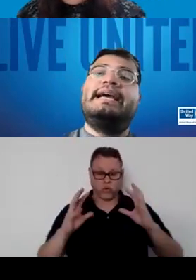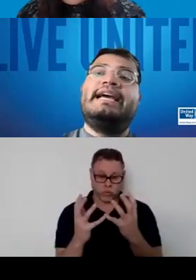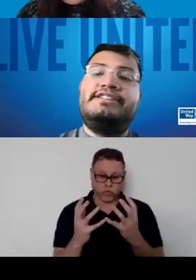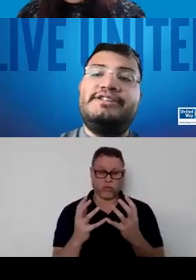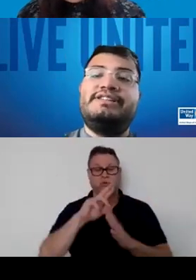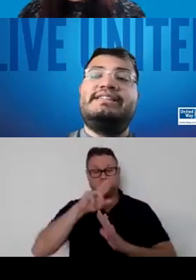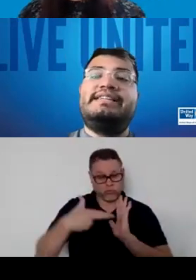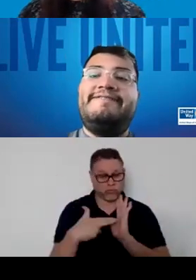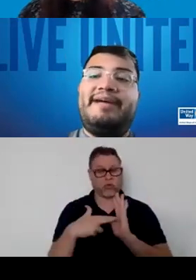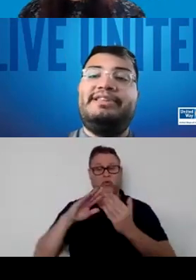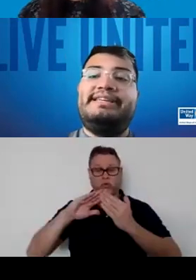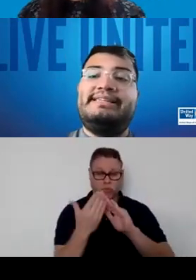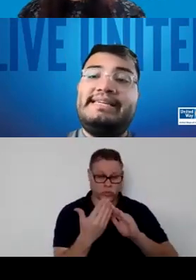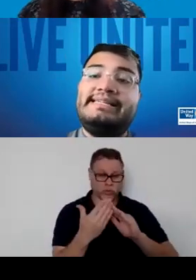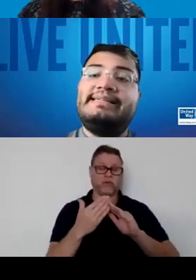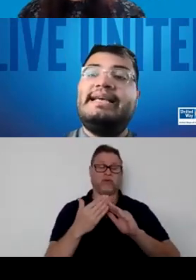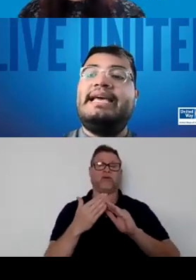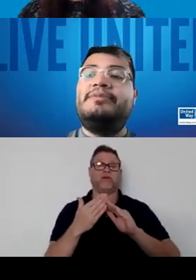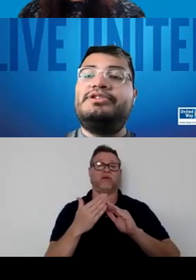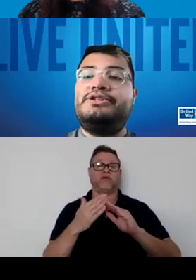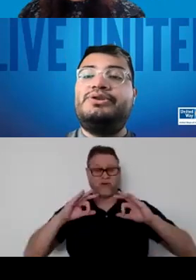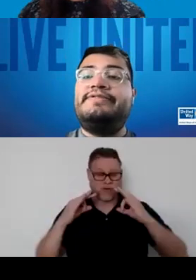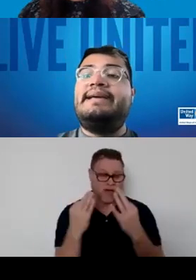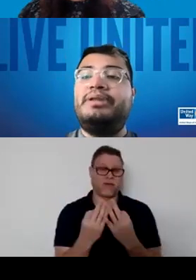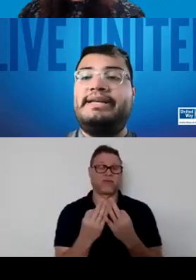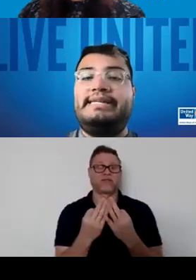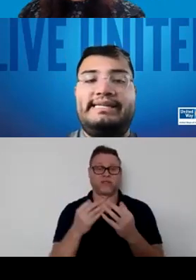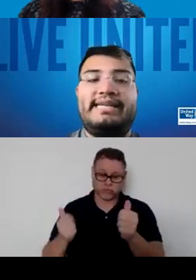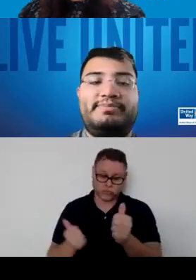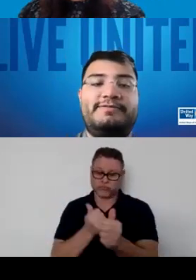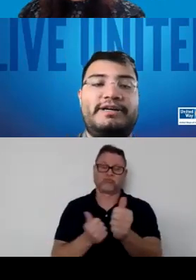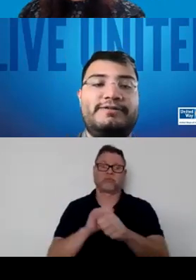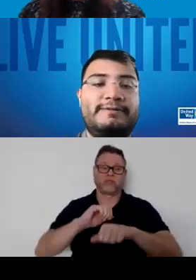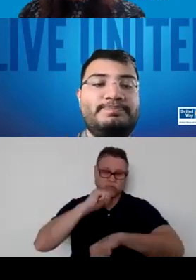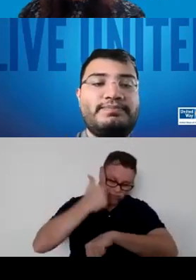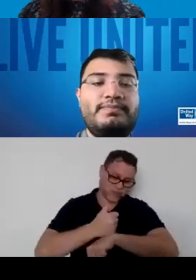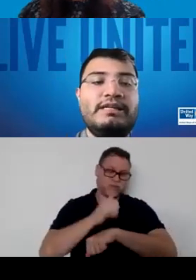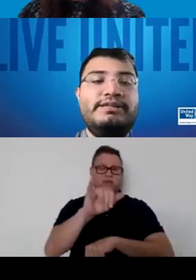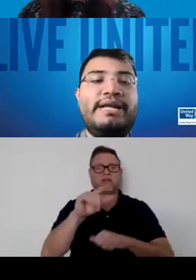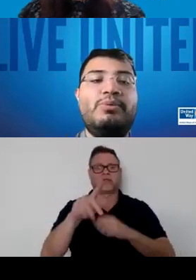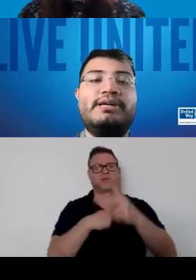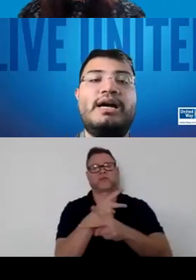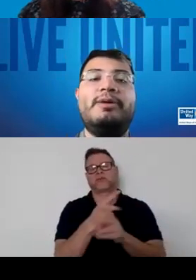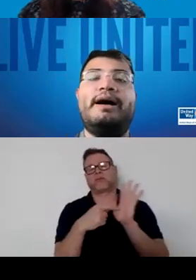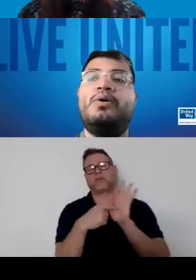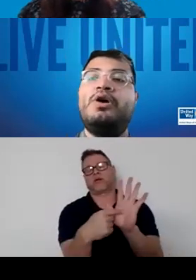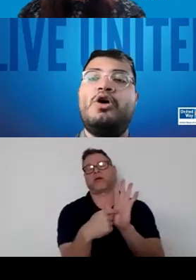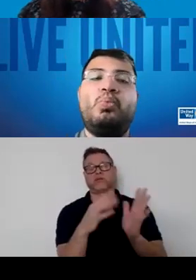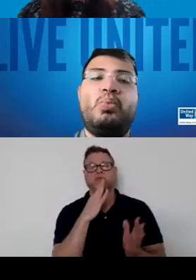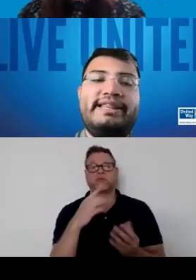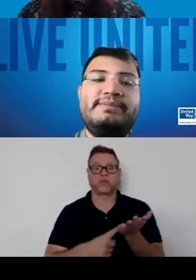community and the students and families is in the pursuit of implementing these types of models. So now we'll talk